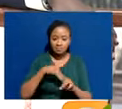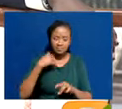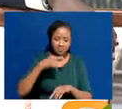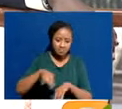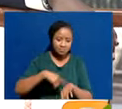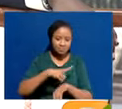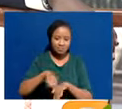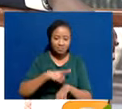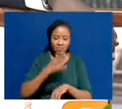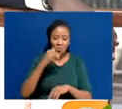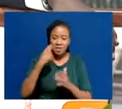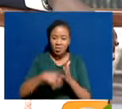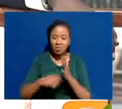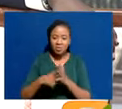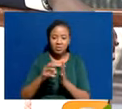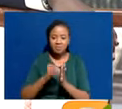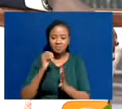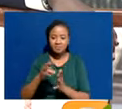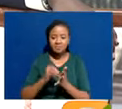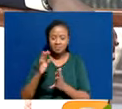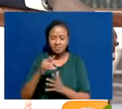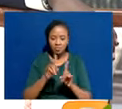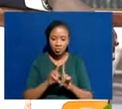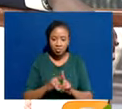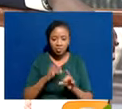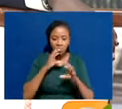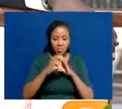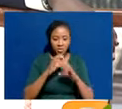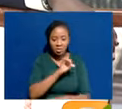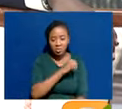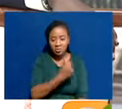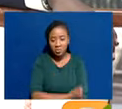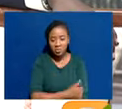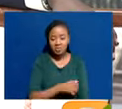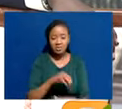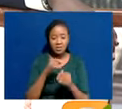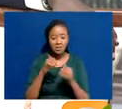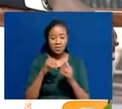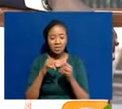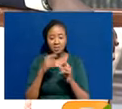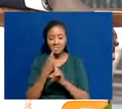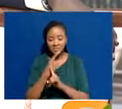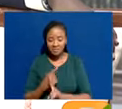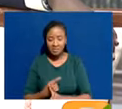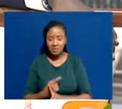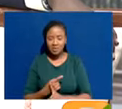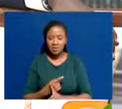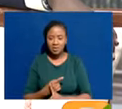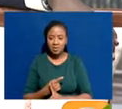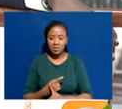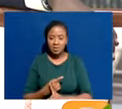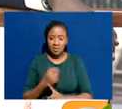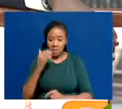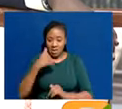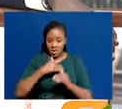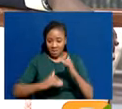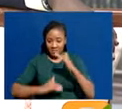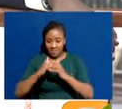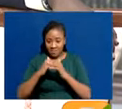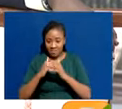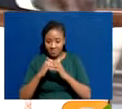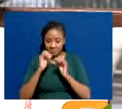low. And we said Competition Authority, AA Kenya, and all of that must set a formula that sets the minimum. So if fuel goes up